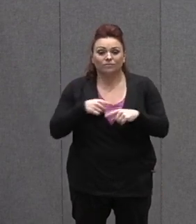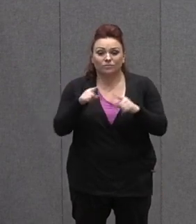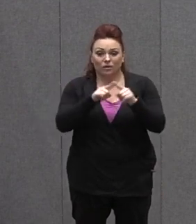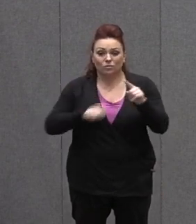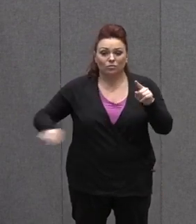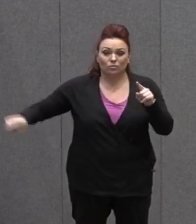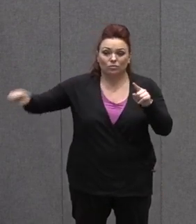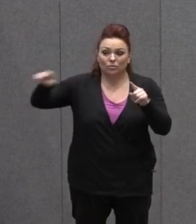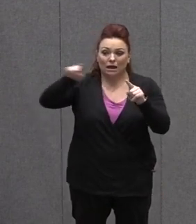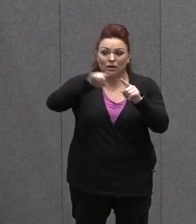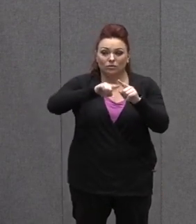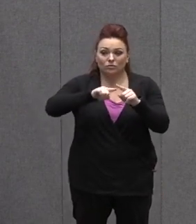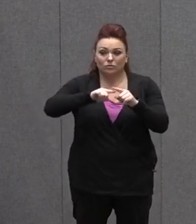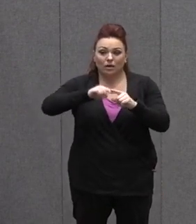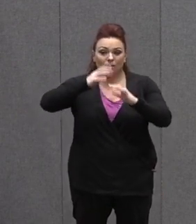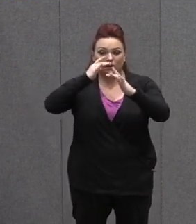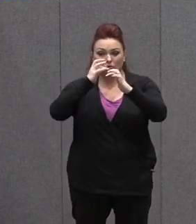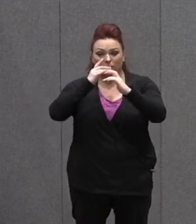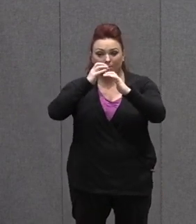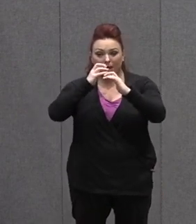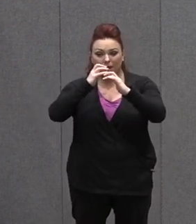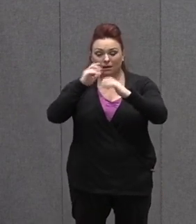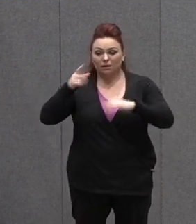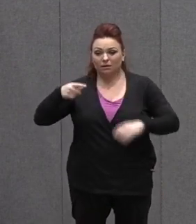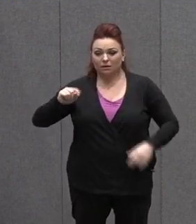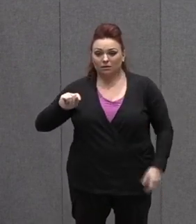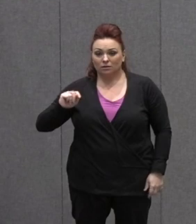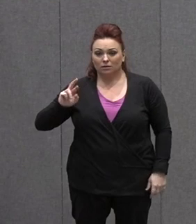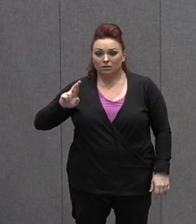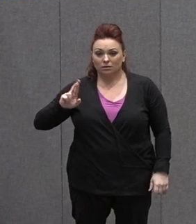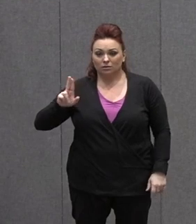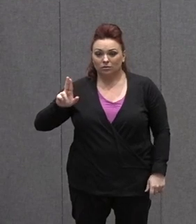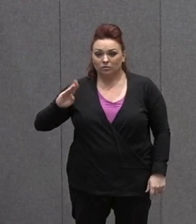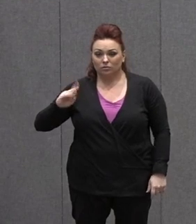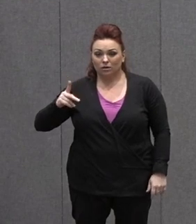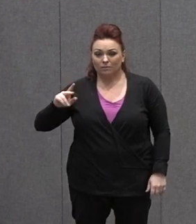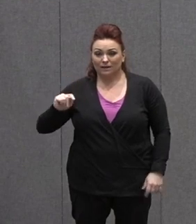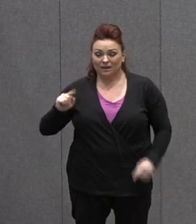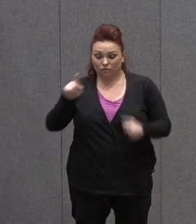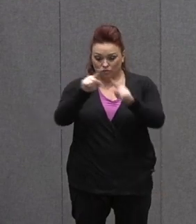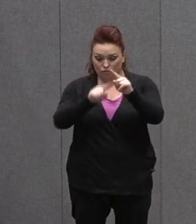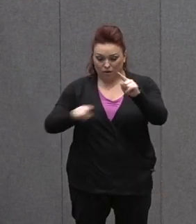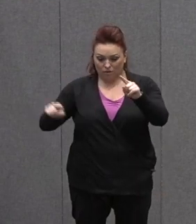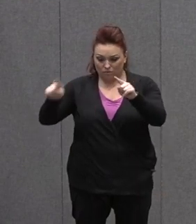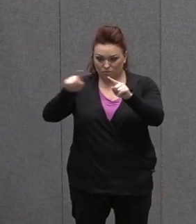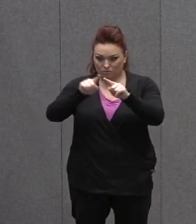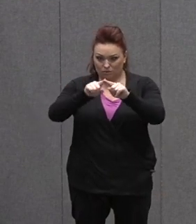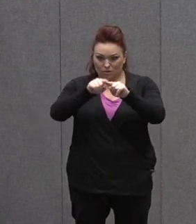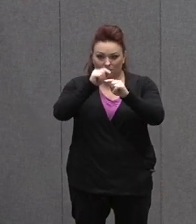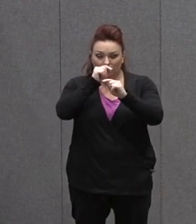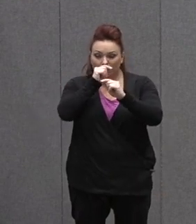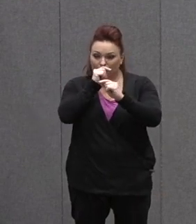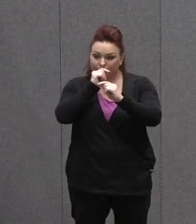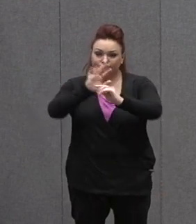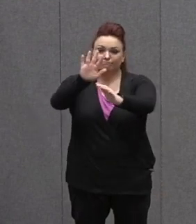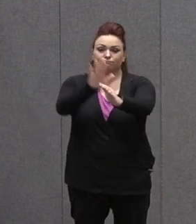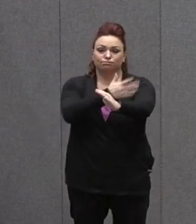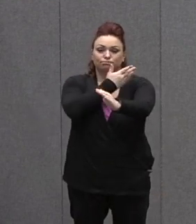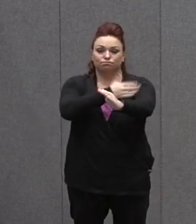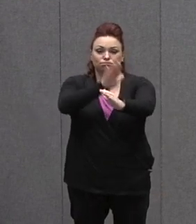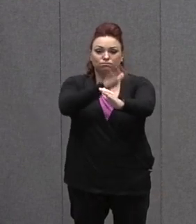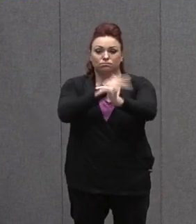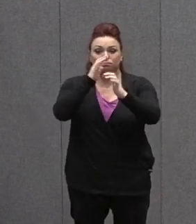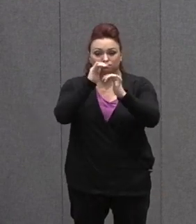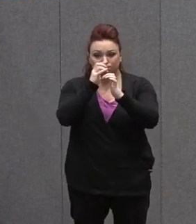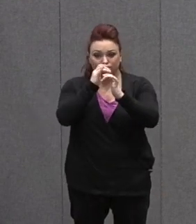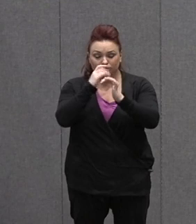trumpets. The trumpet right here shows a round part that blare out a tune.